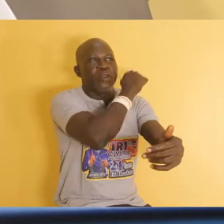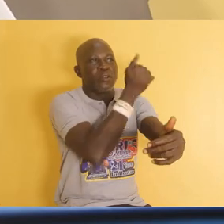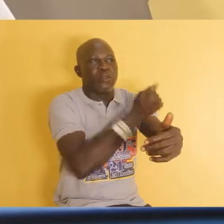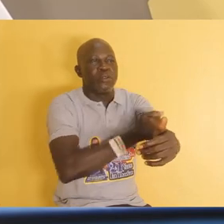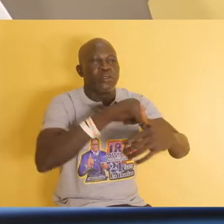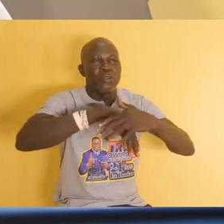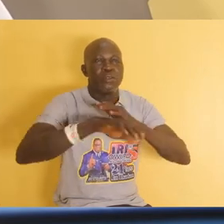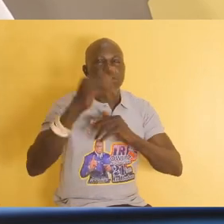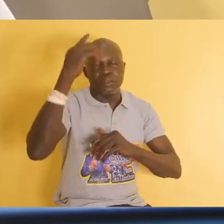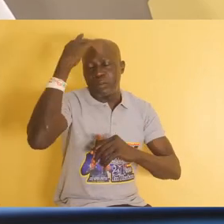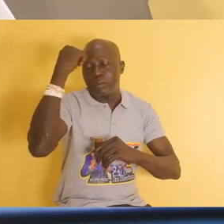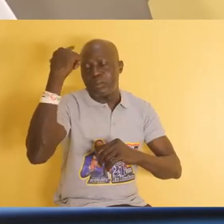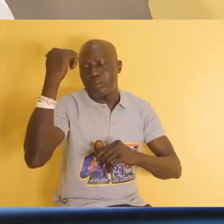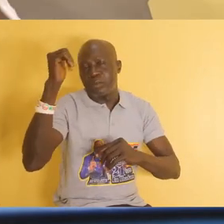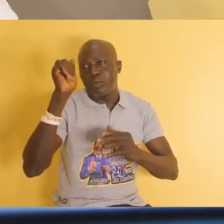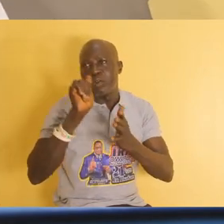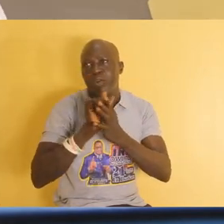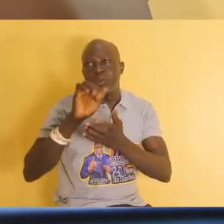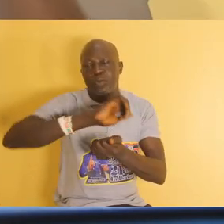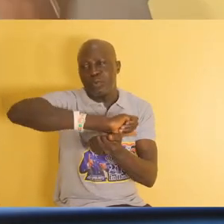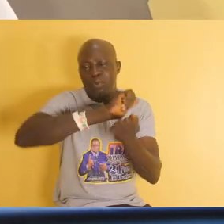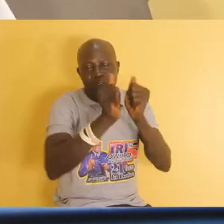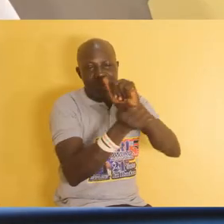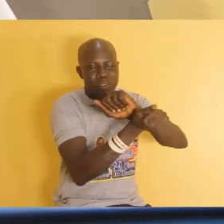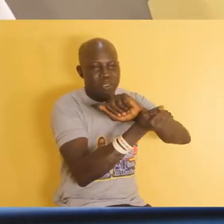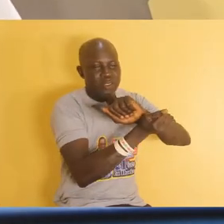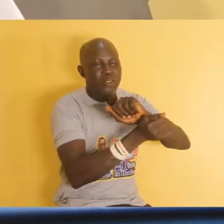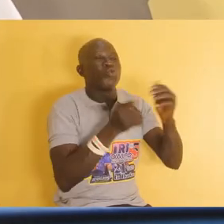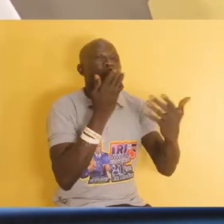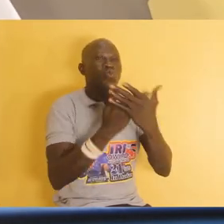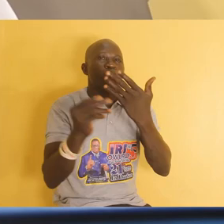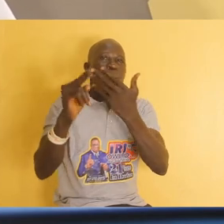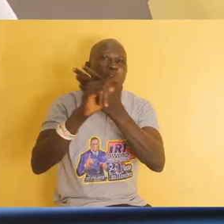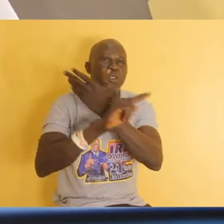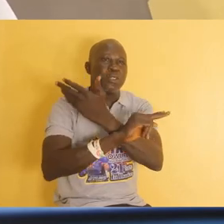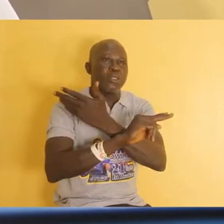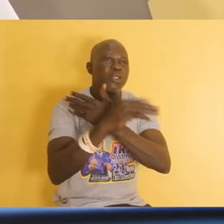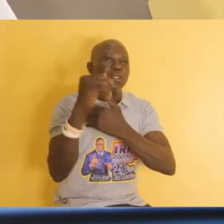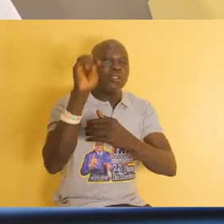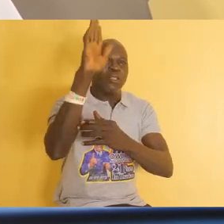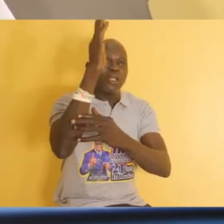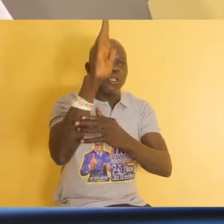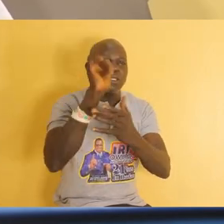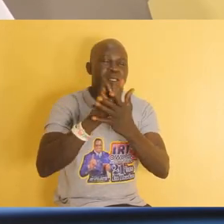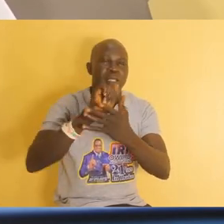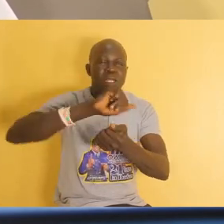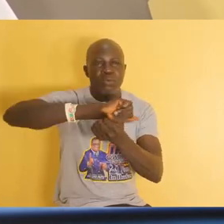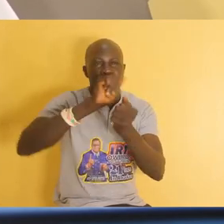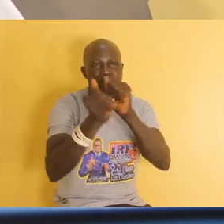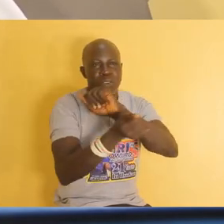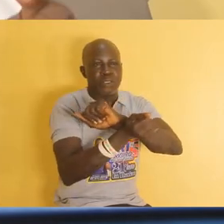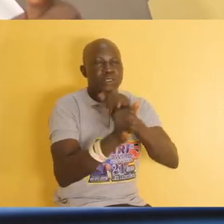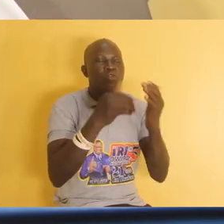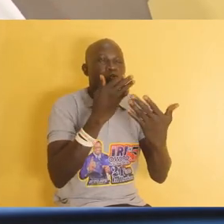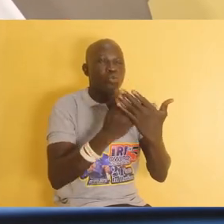ala authority of nightmare ti ma yire pada that turn away goodness what you man yire pada they are that change